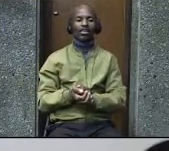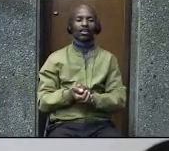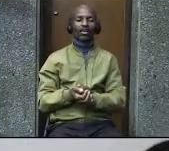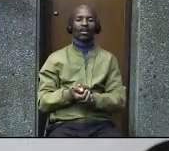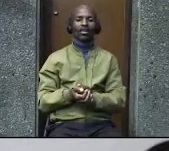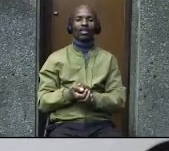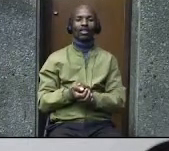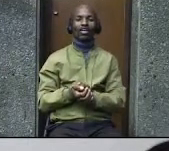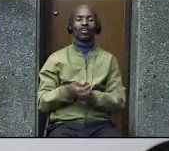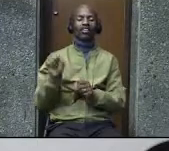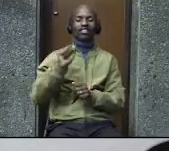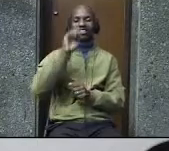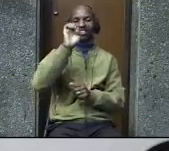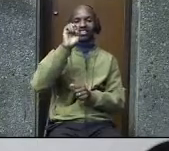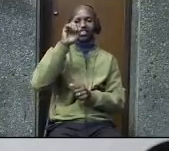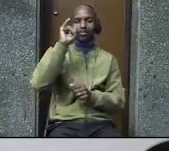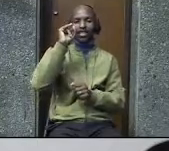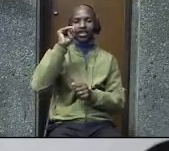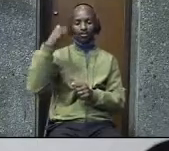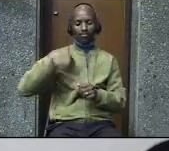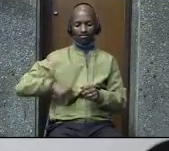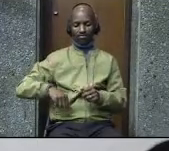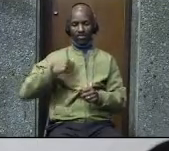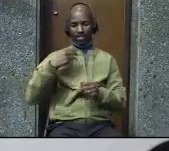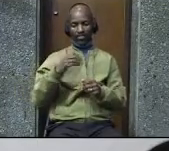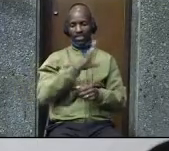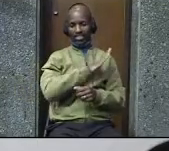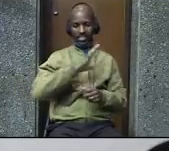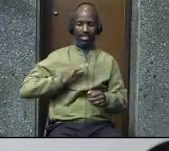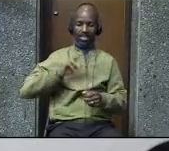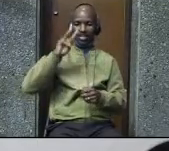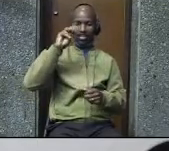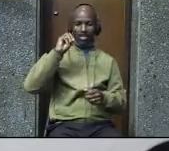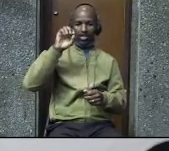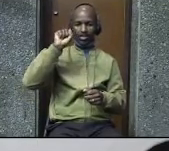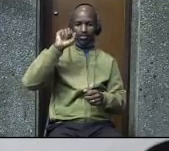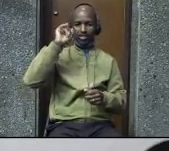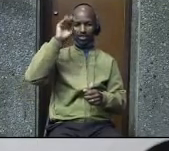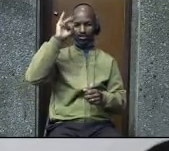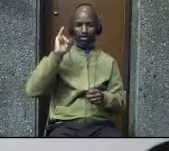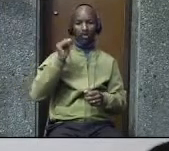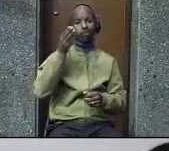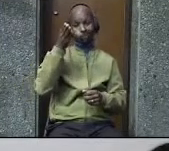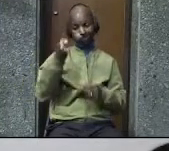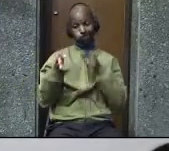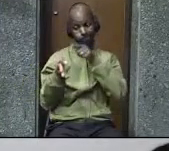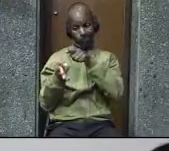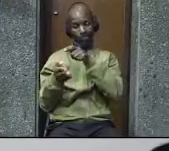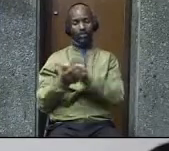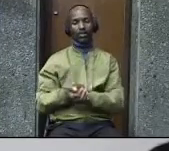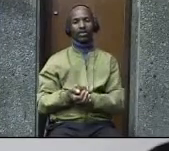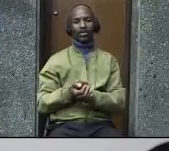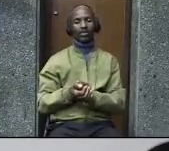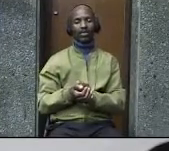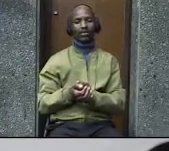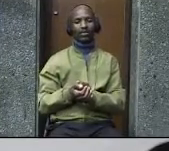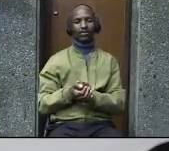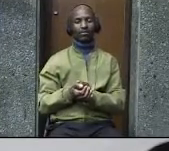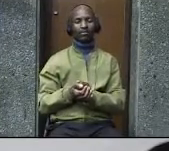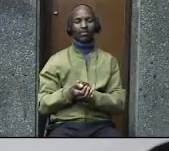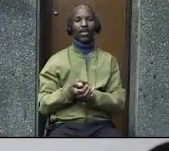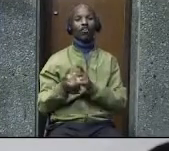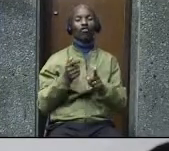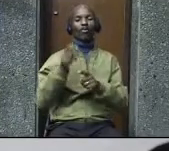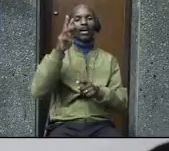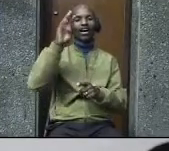And then from Sidibeng Municipality, you've got Councillor Msibi. Where are you? There you are. And then